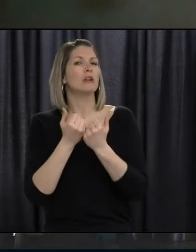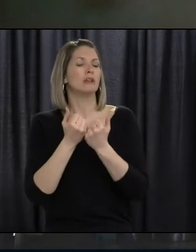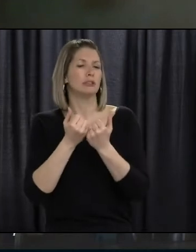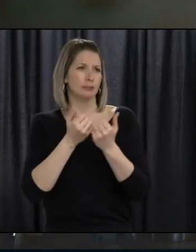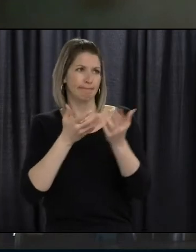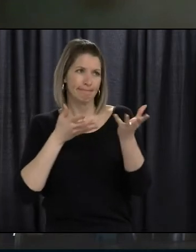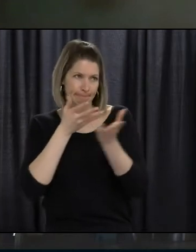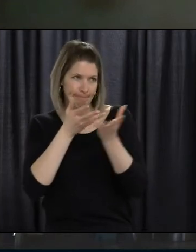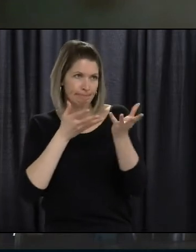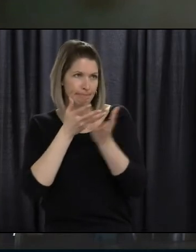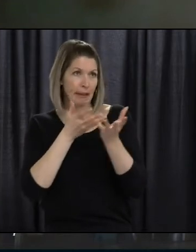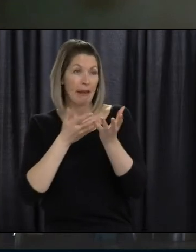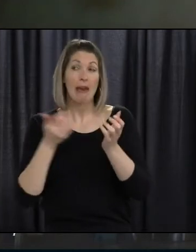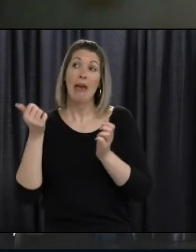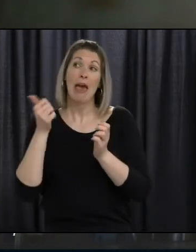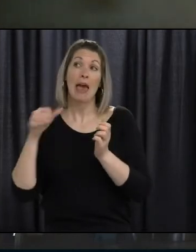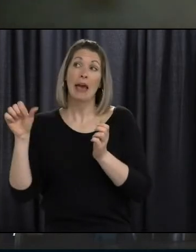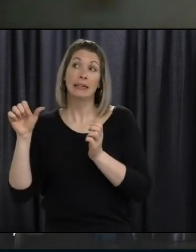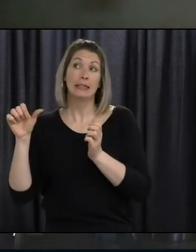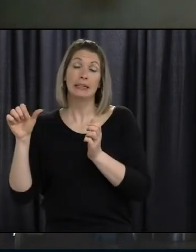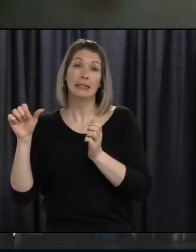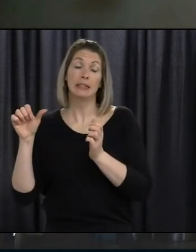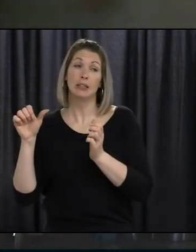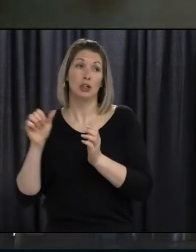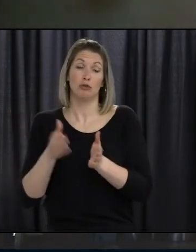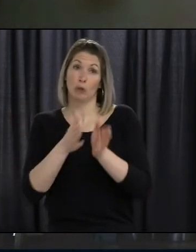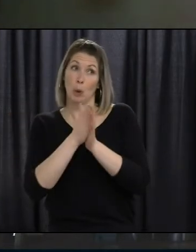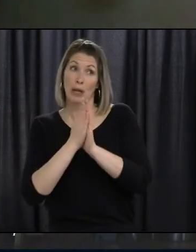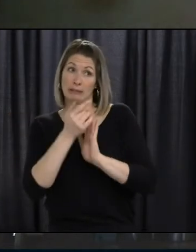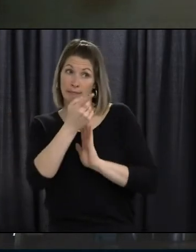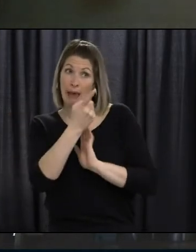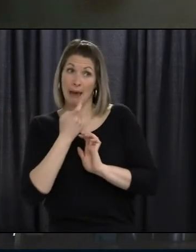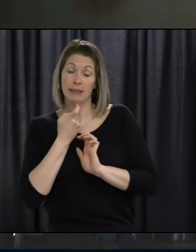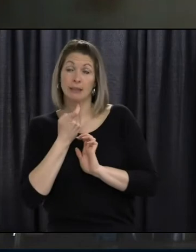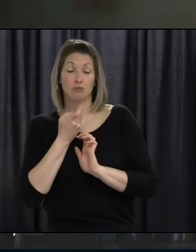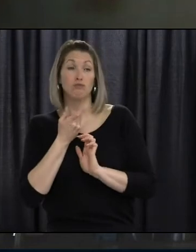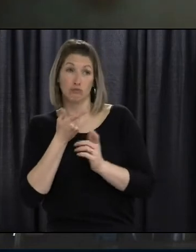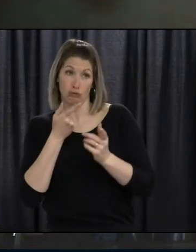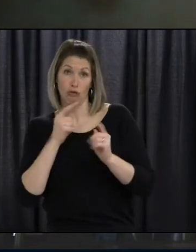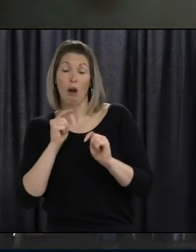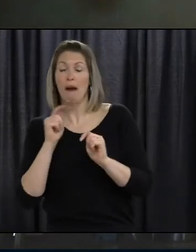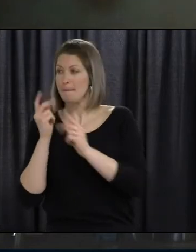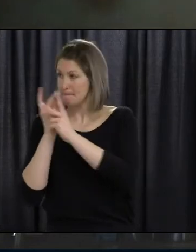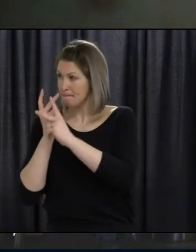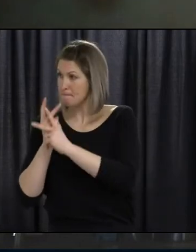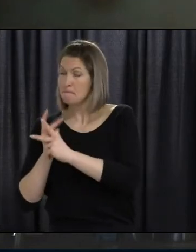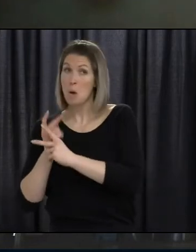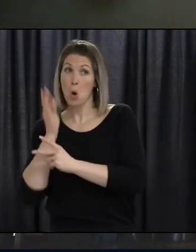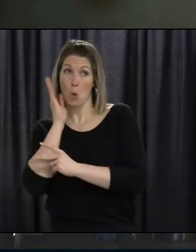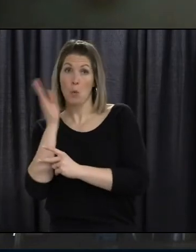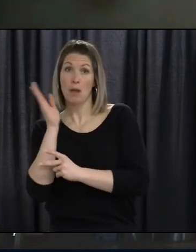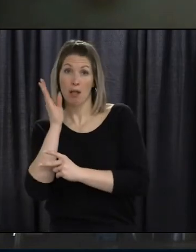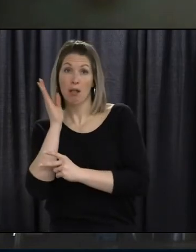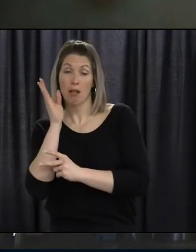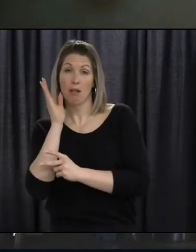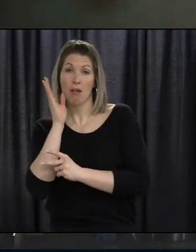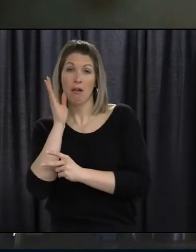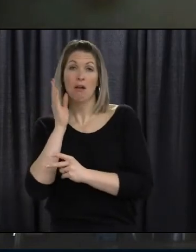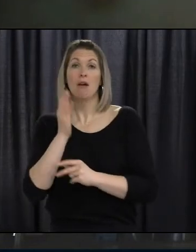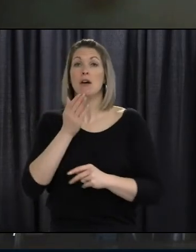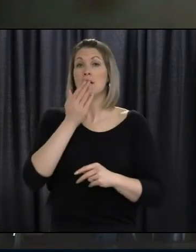to entertain any requests for PPE. We do have kits both for frontline